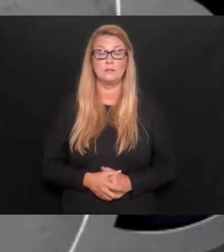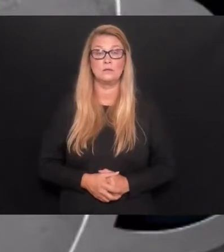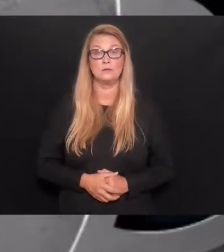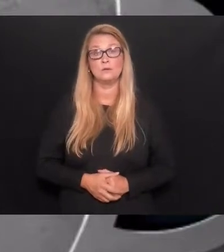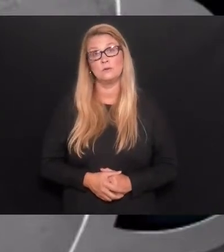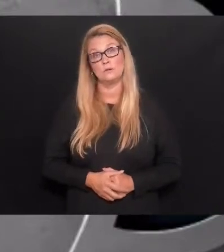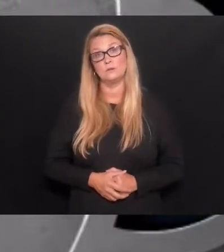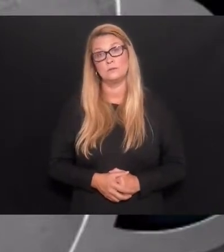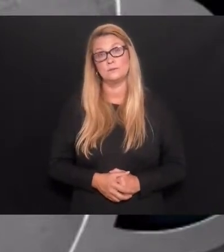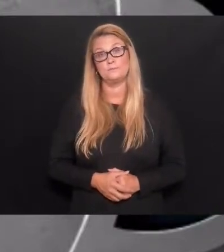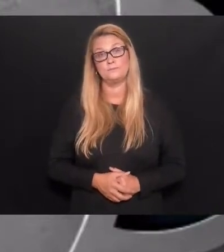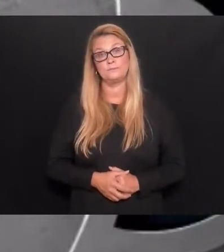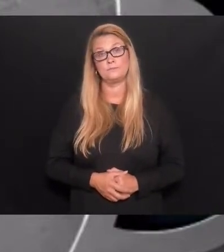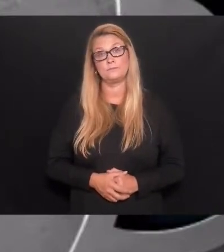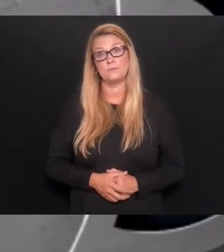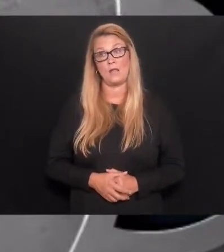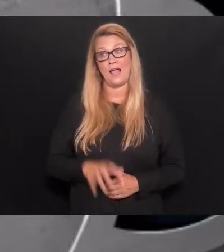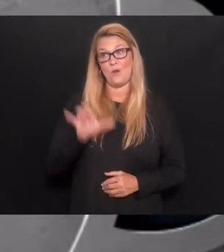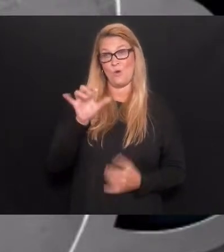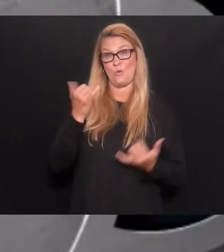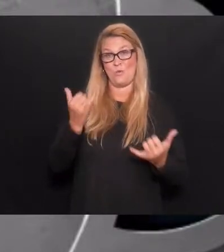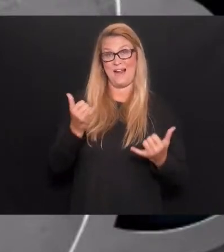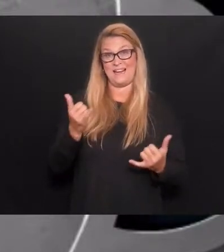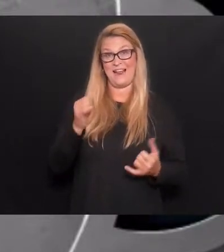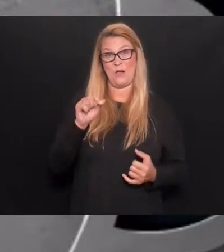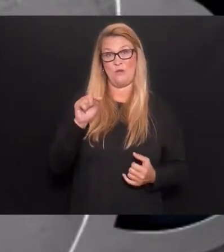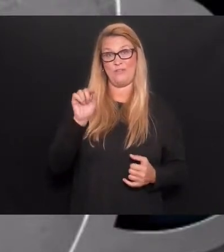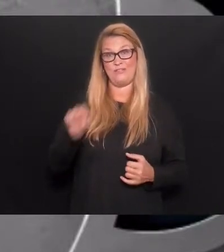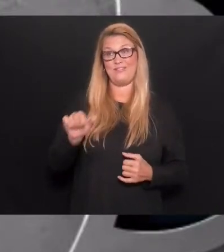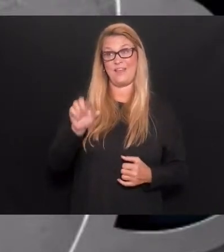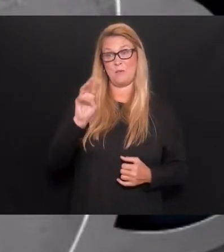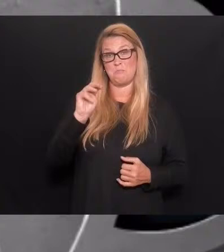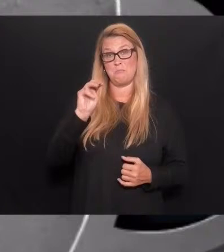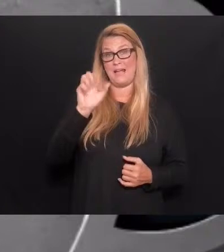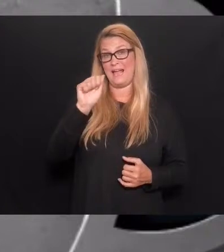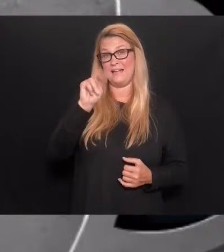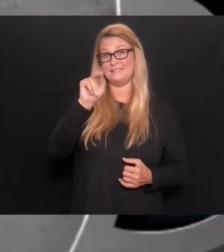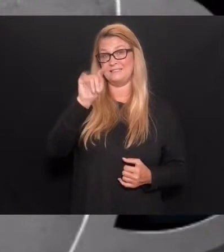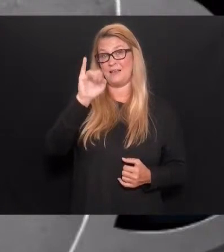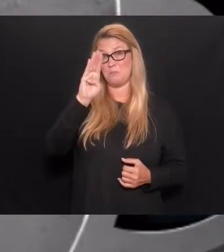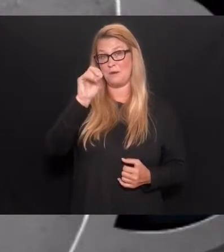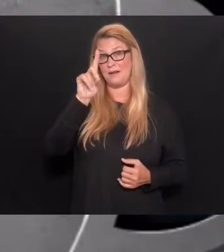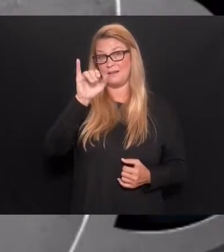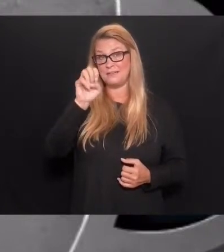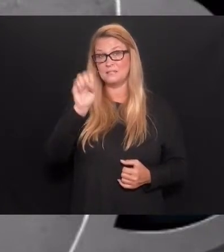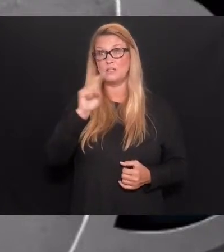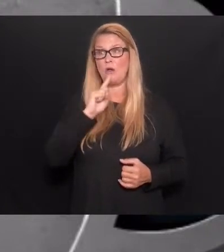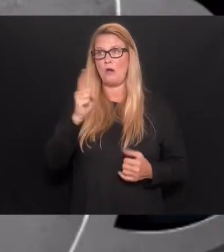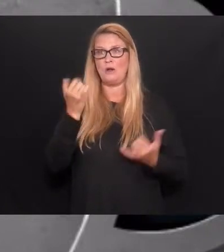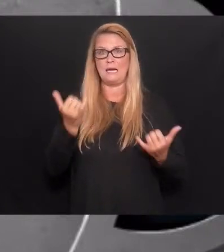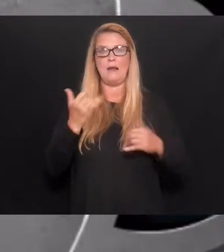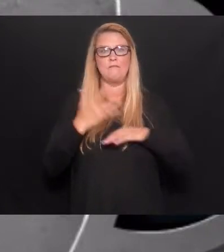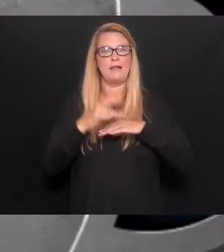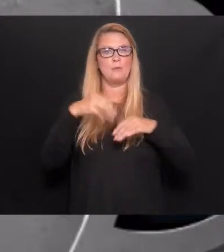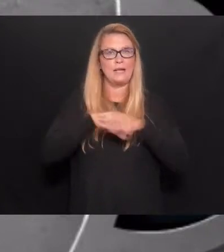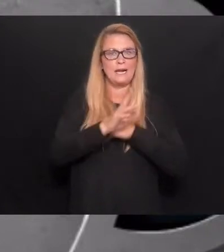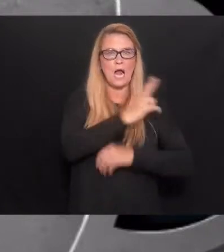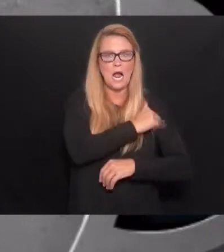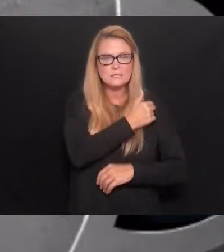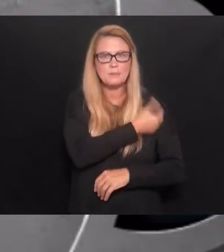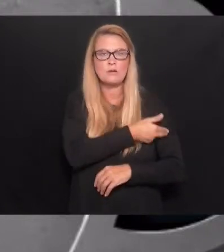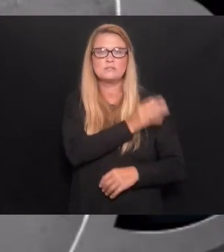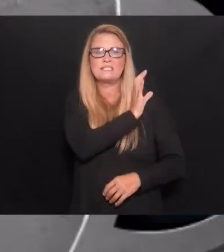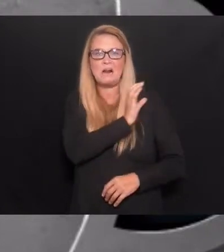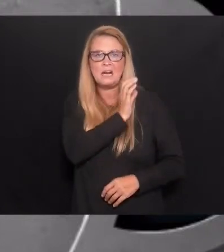now, monoclonal antibodies are available with outpatient hospitals and infusion centers. And what you're referring